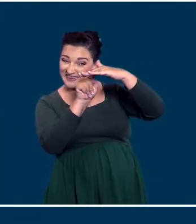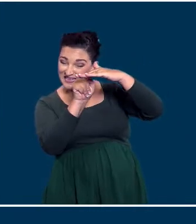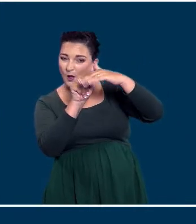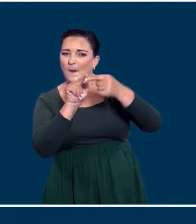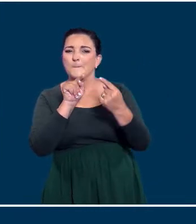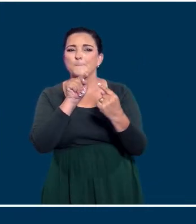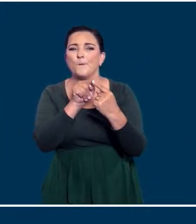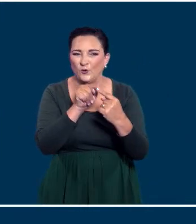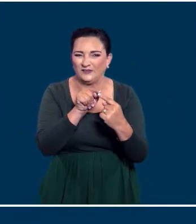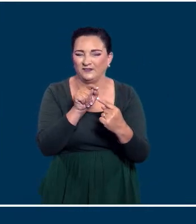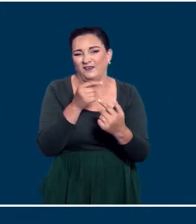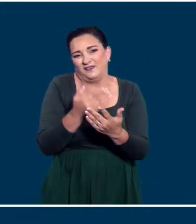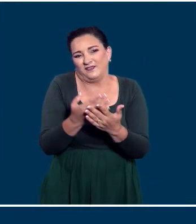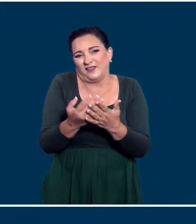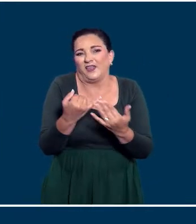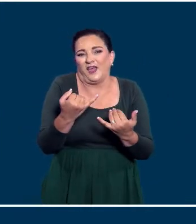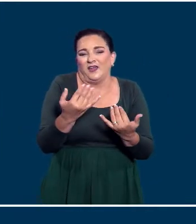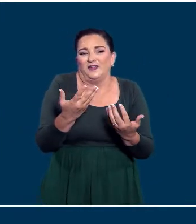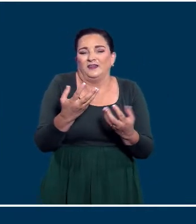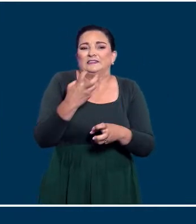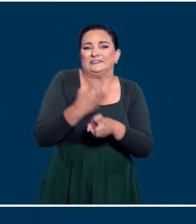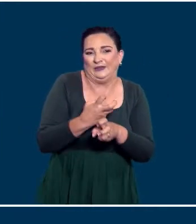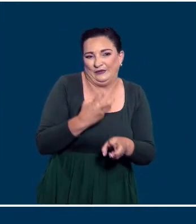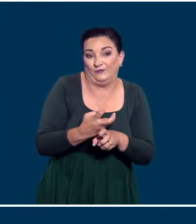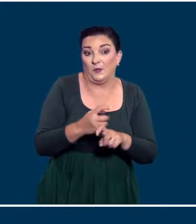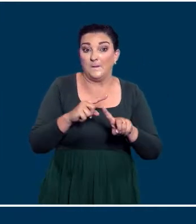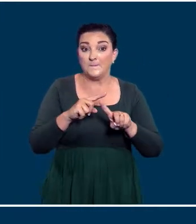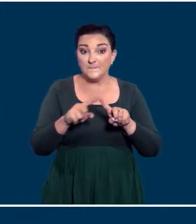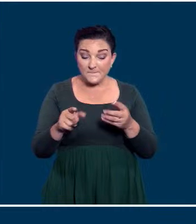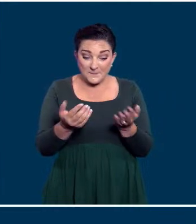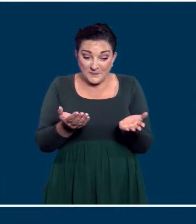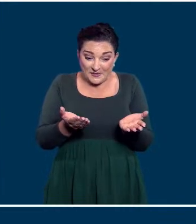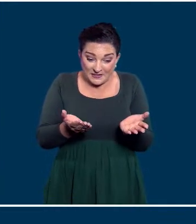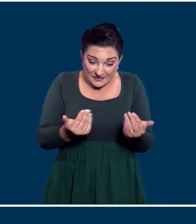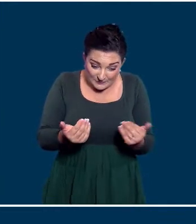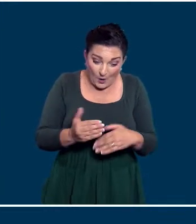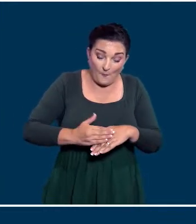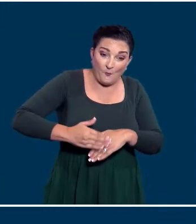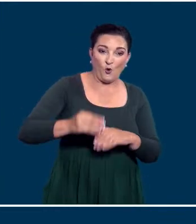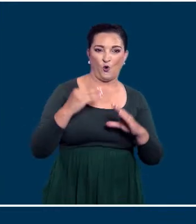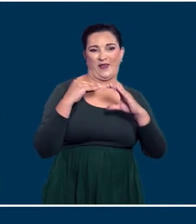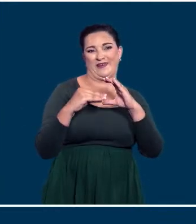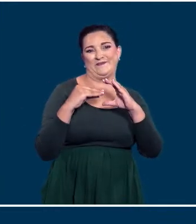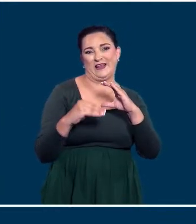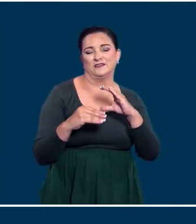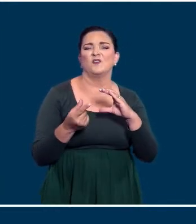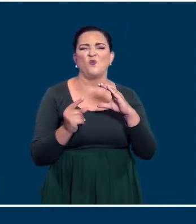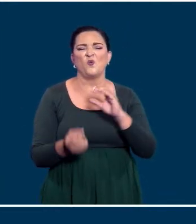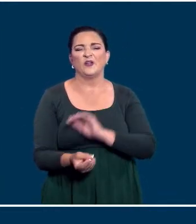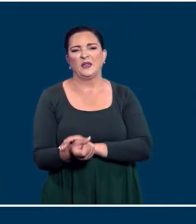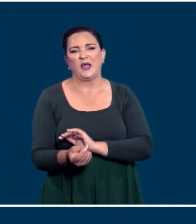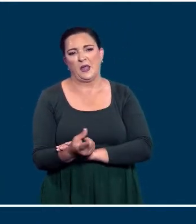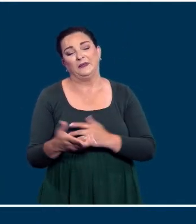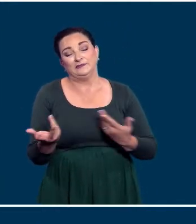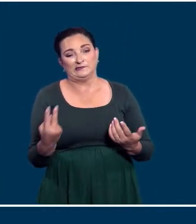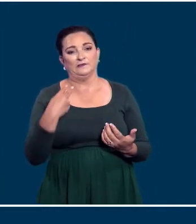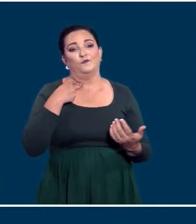other forecasters, expected more inflation than actually came through,